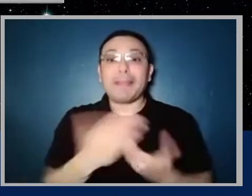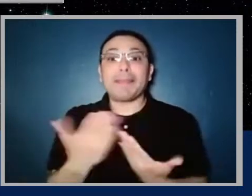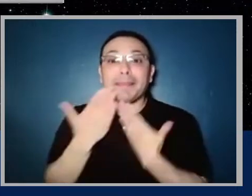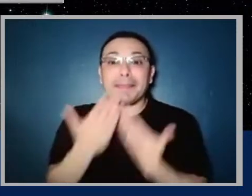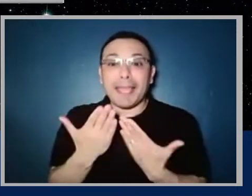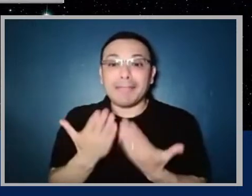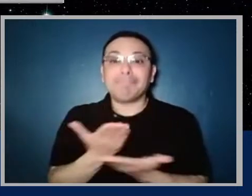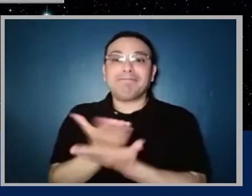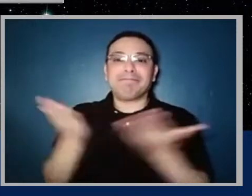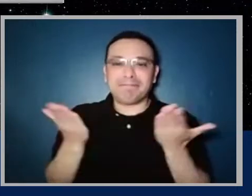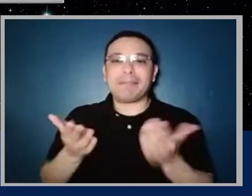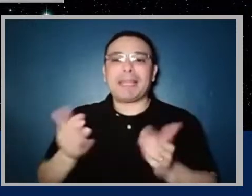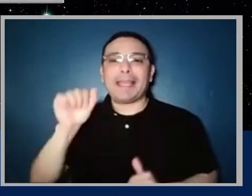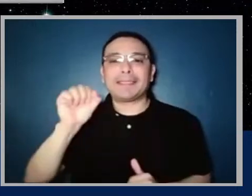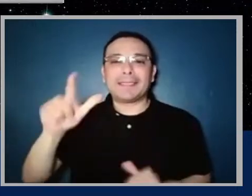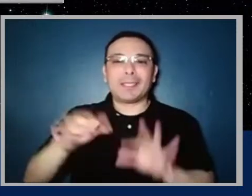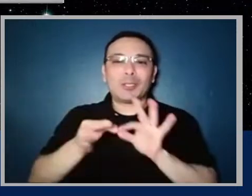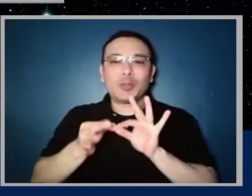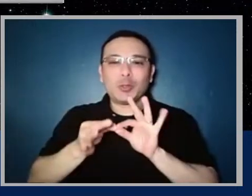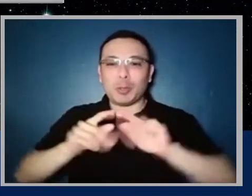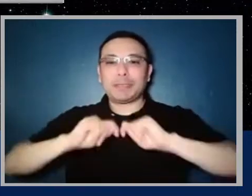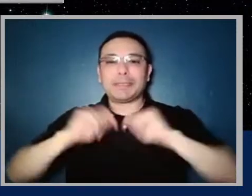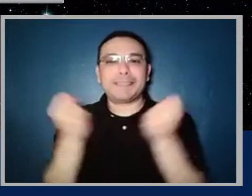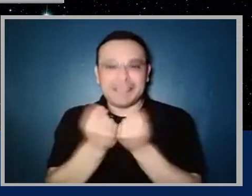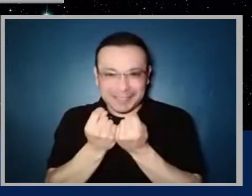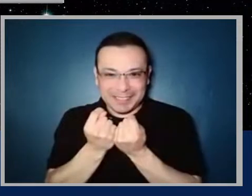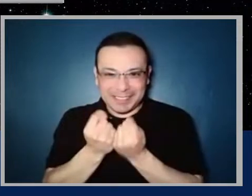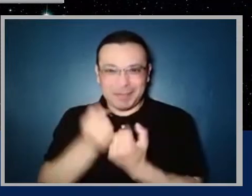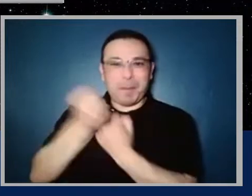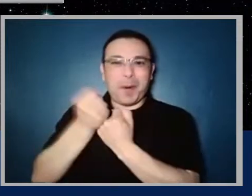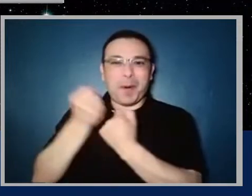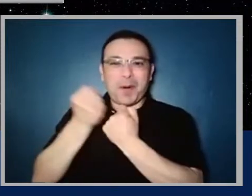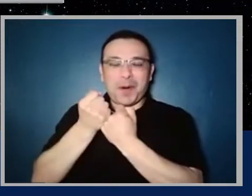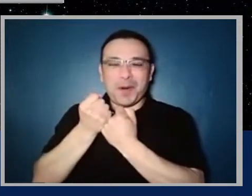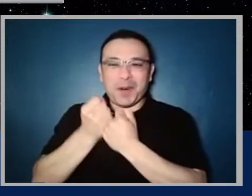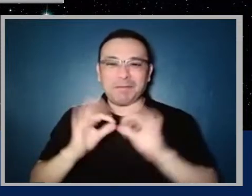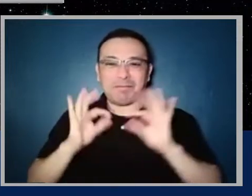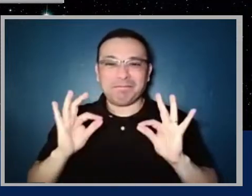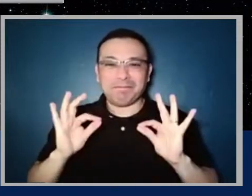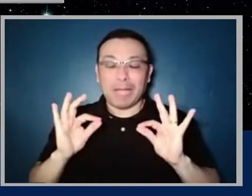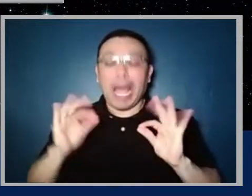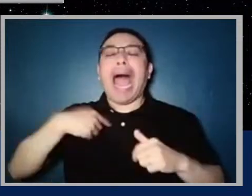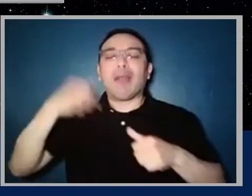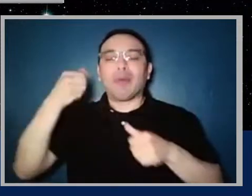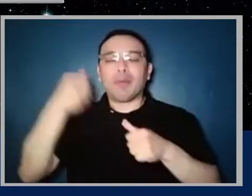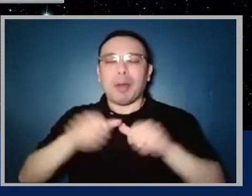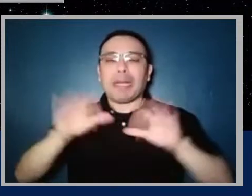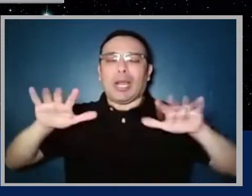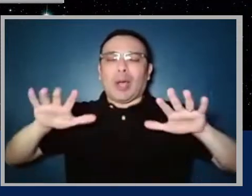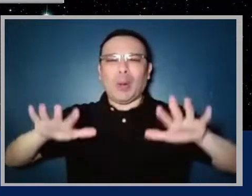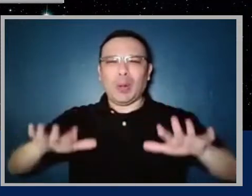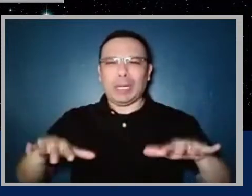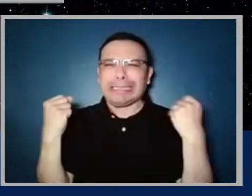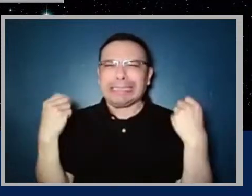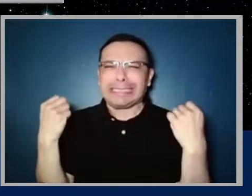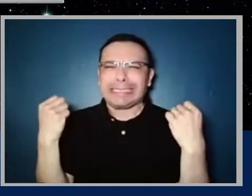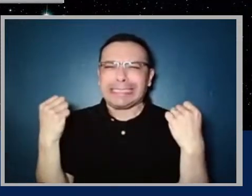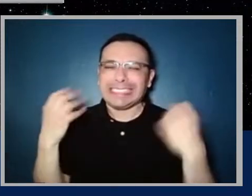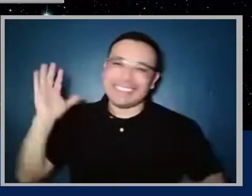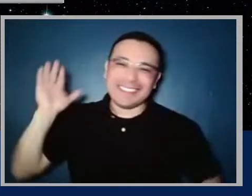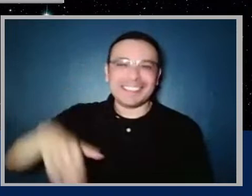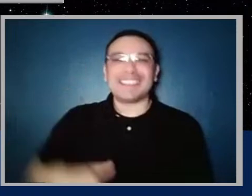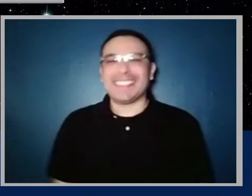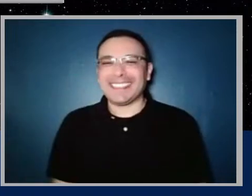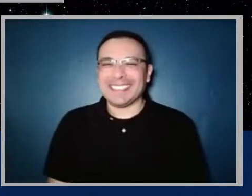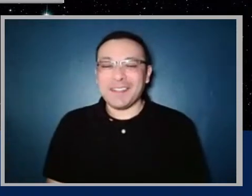ASL interpretation team for supporting us. I'm going to have to remember to take breaths and talk more slowly.